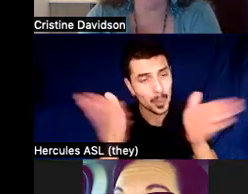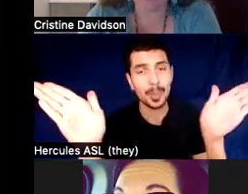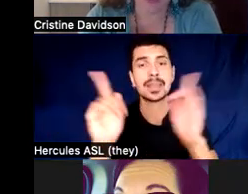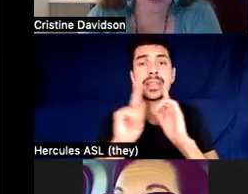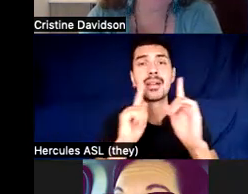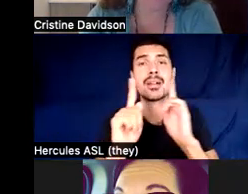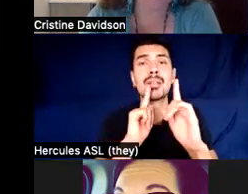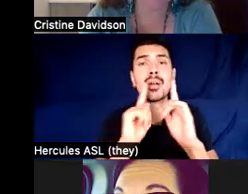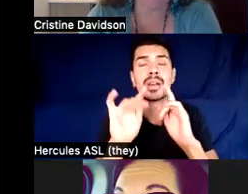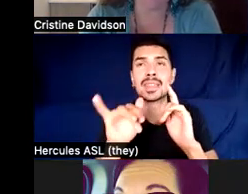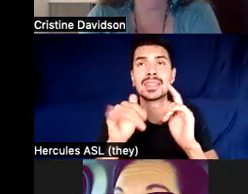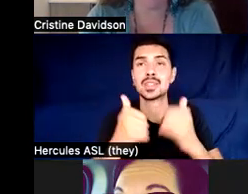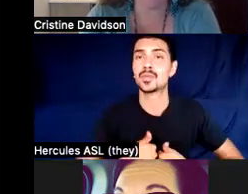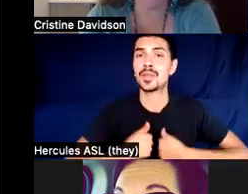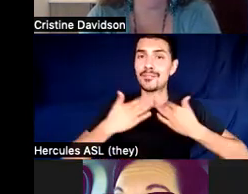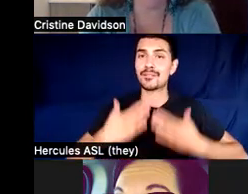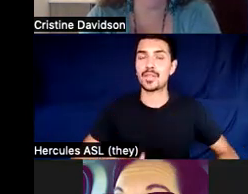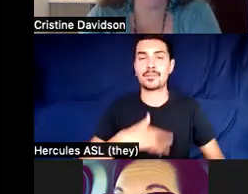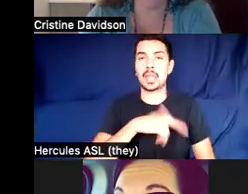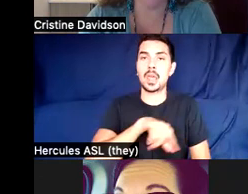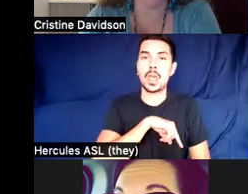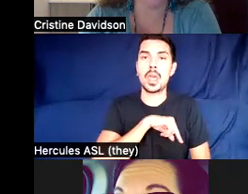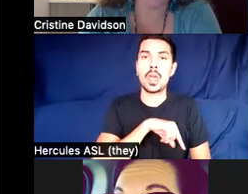are blamed. Yes, yes, yes, yes, yes.